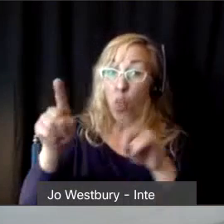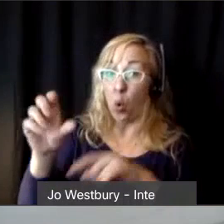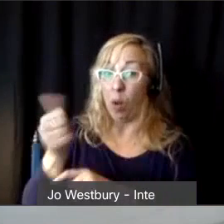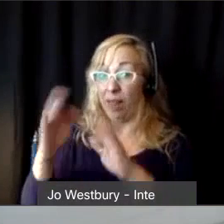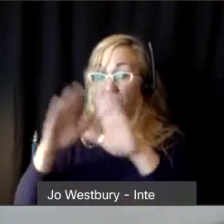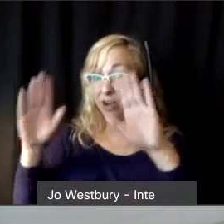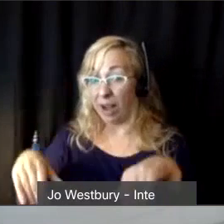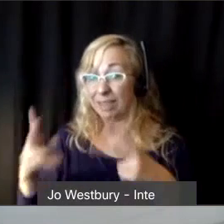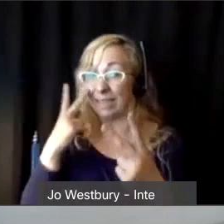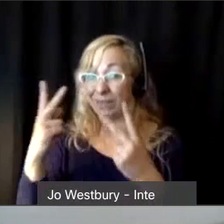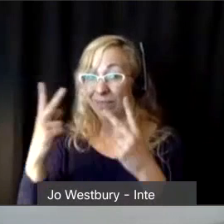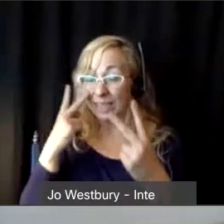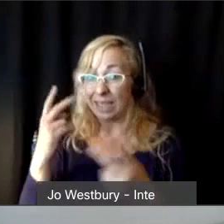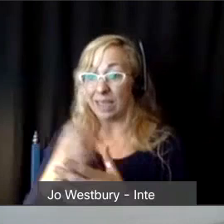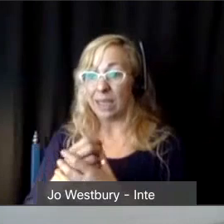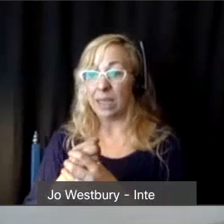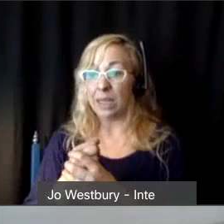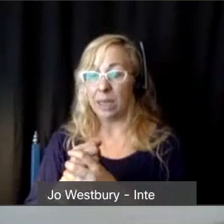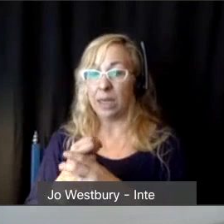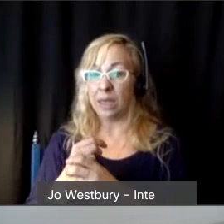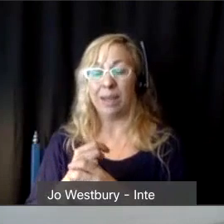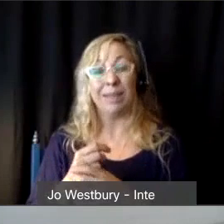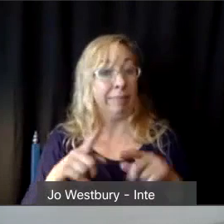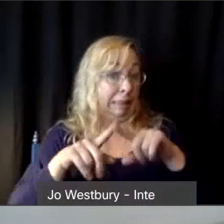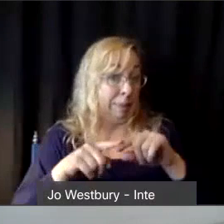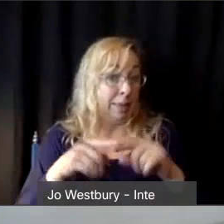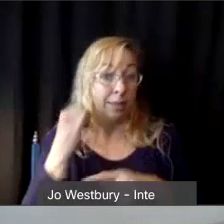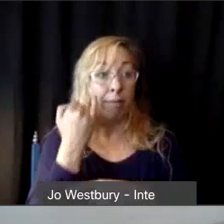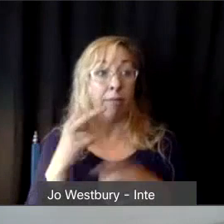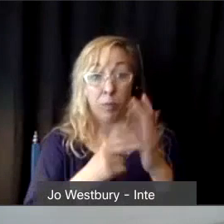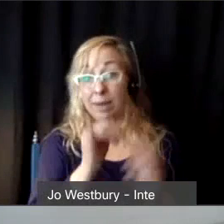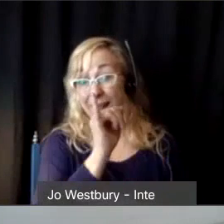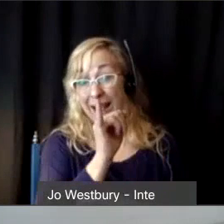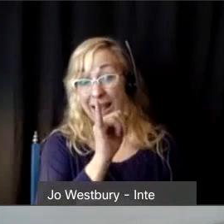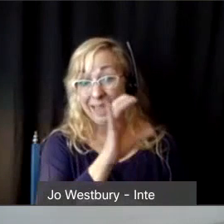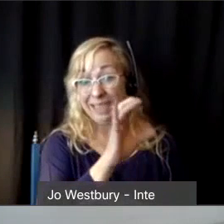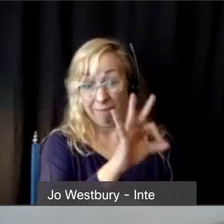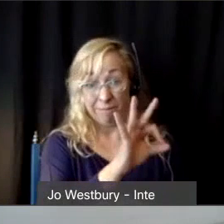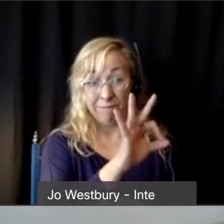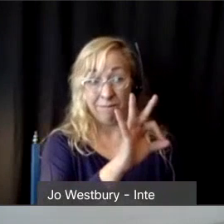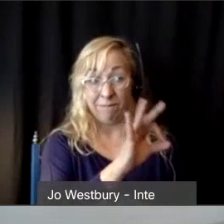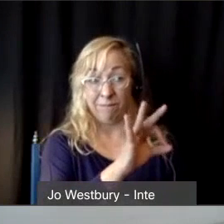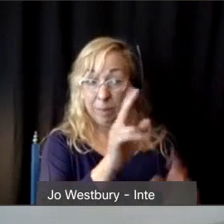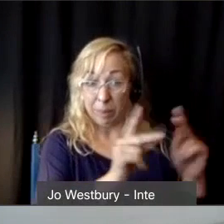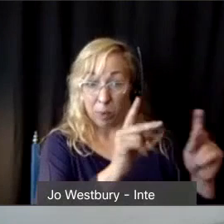talking about a person in an intermediate care facility versus other folks, as we've said,